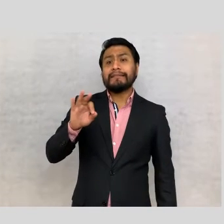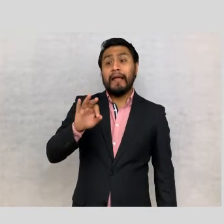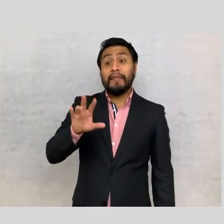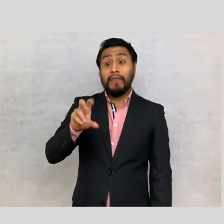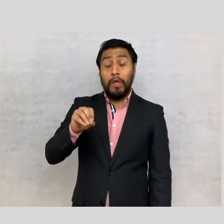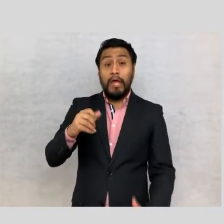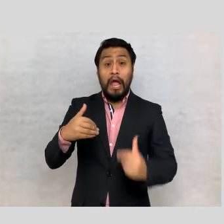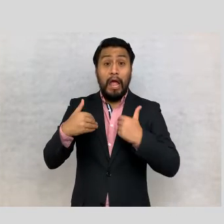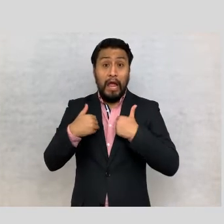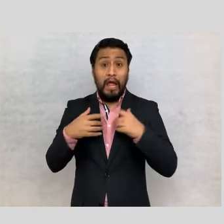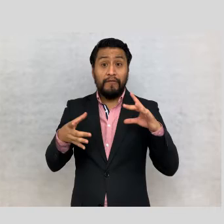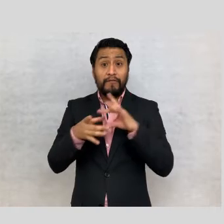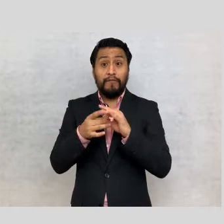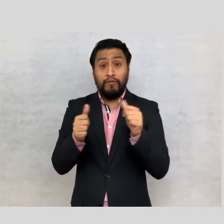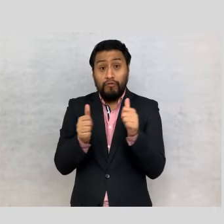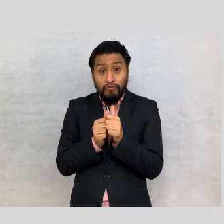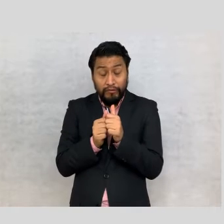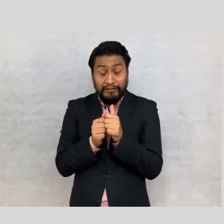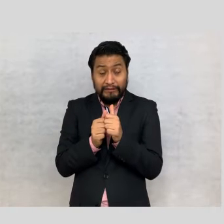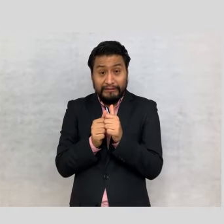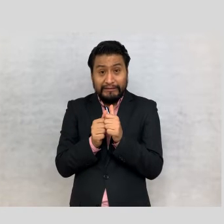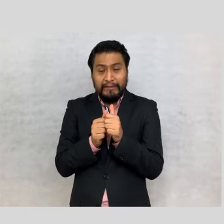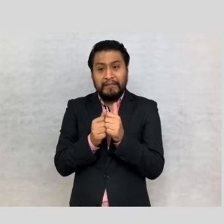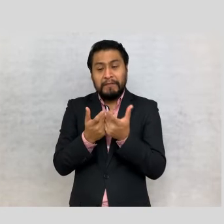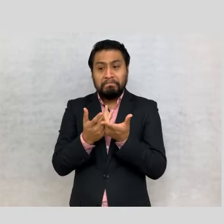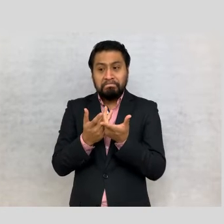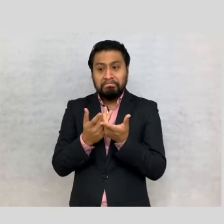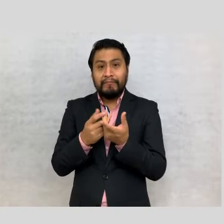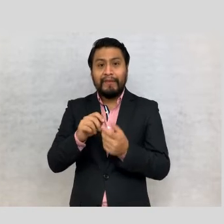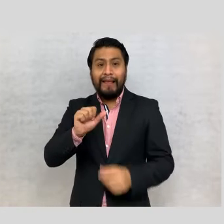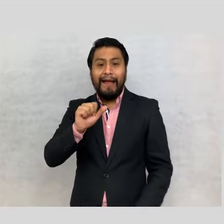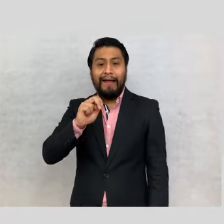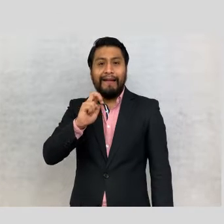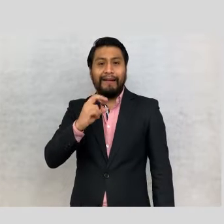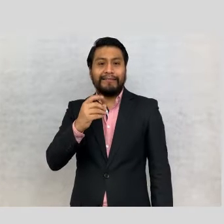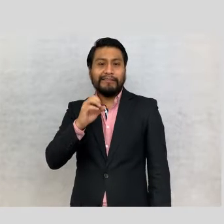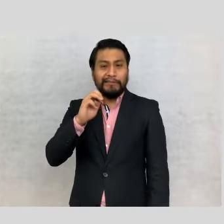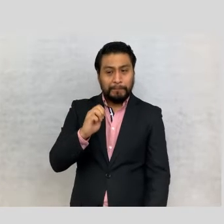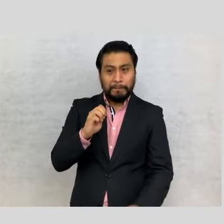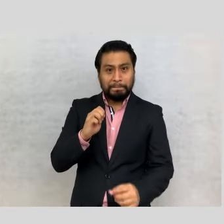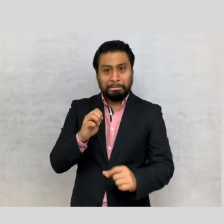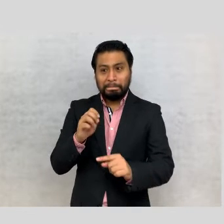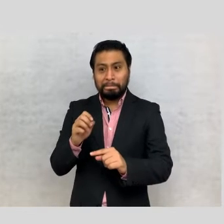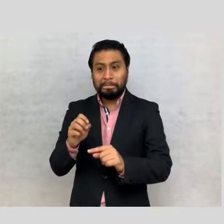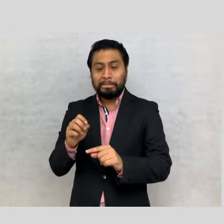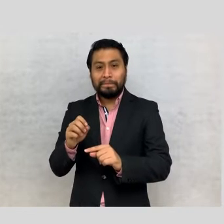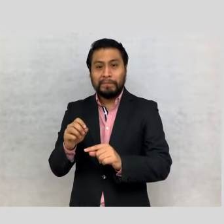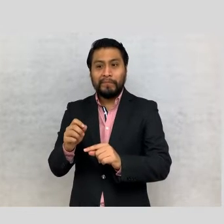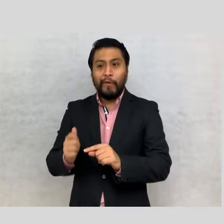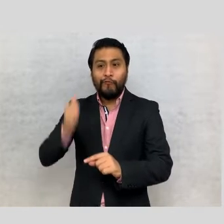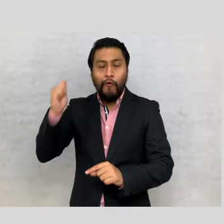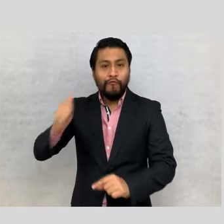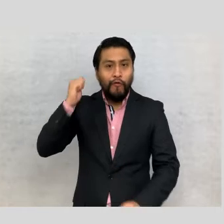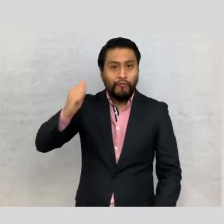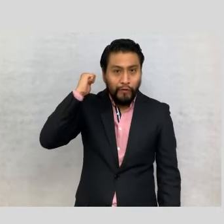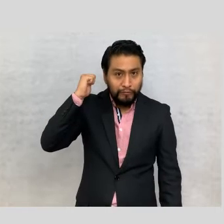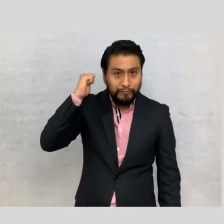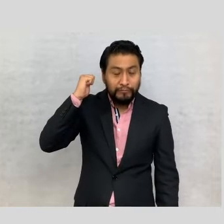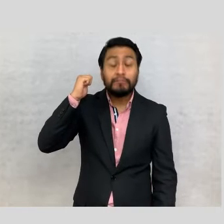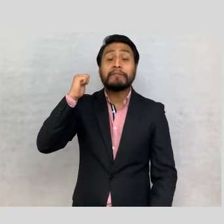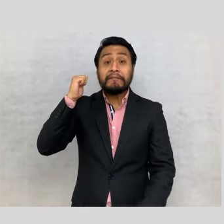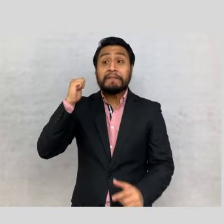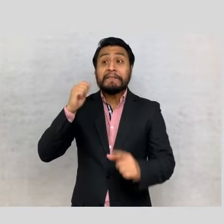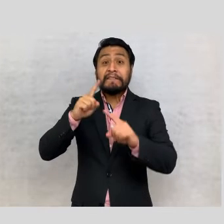together with the dismantling of anarchism and various ties that were